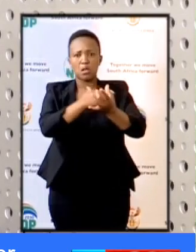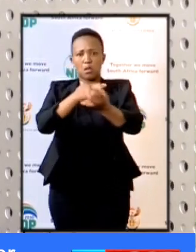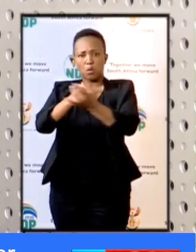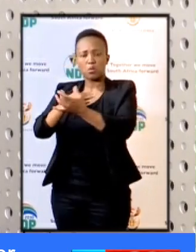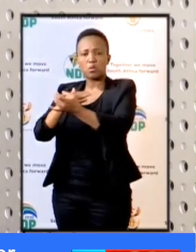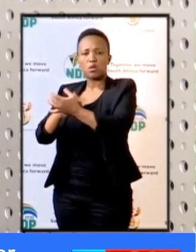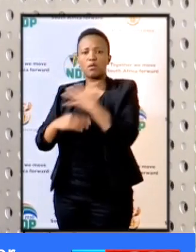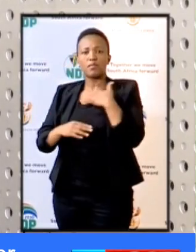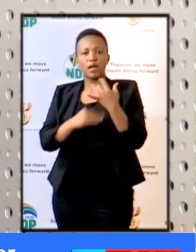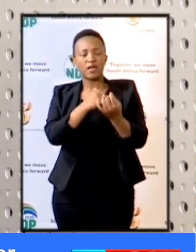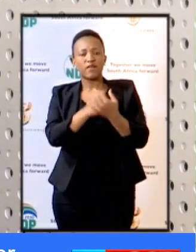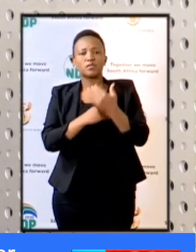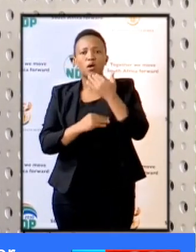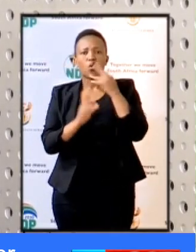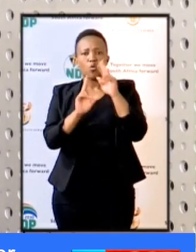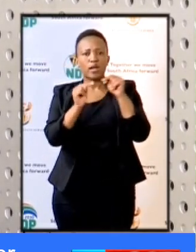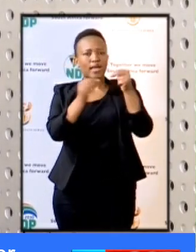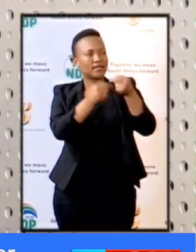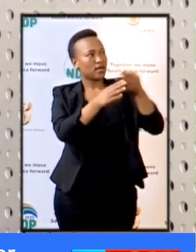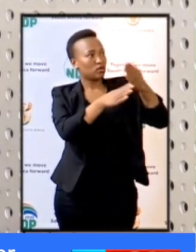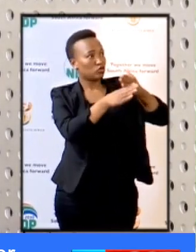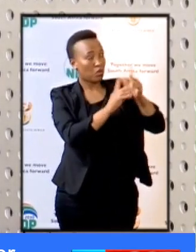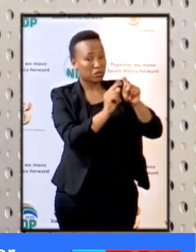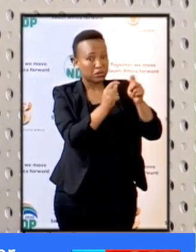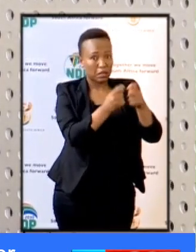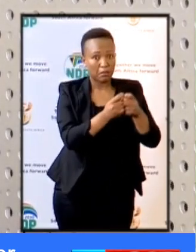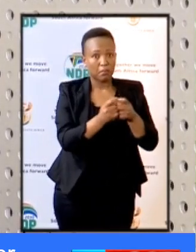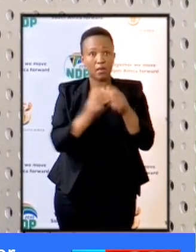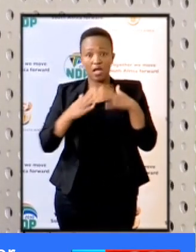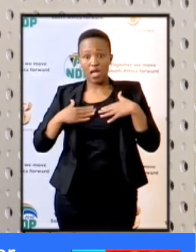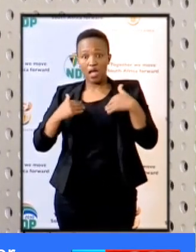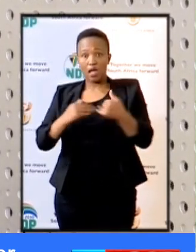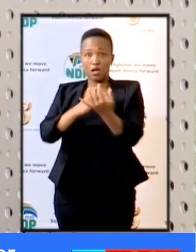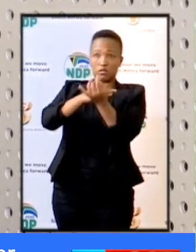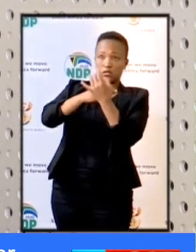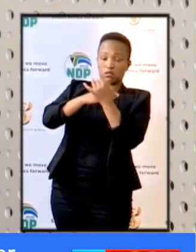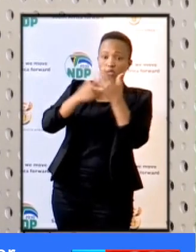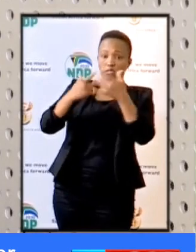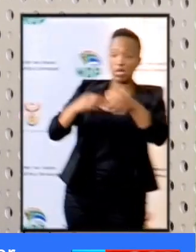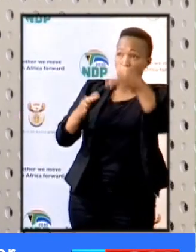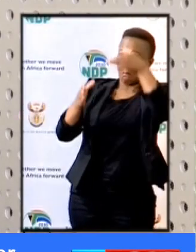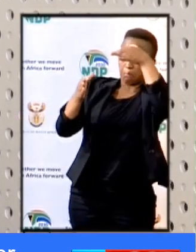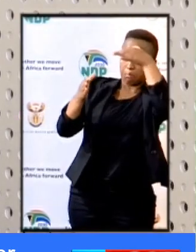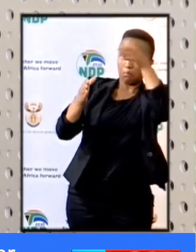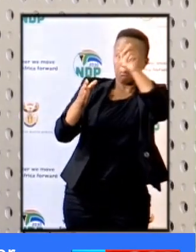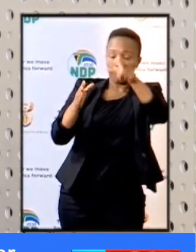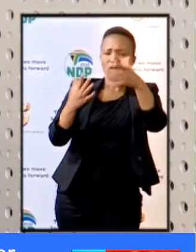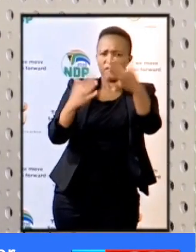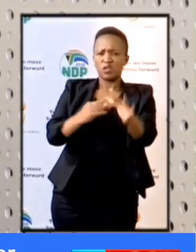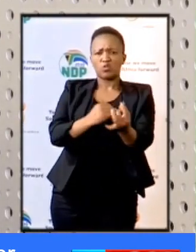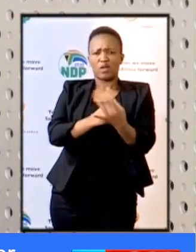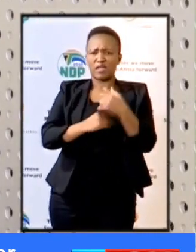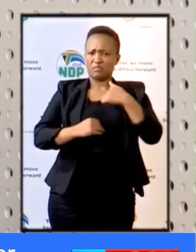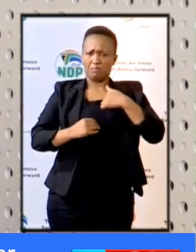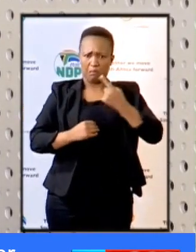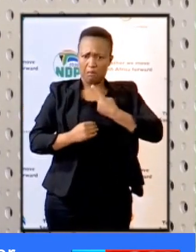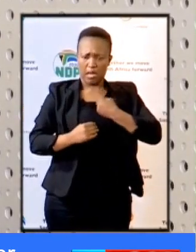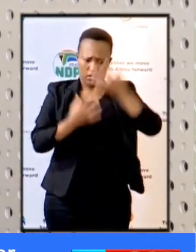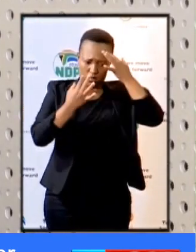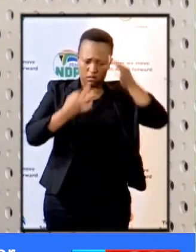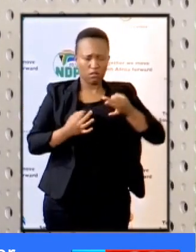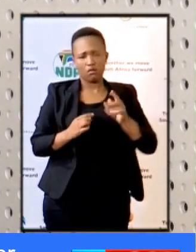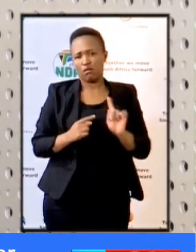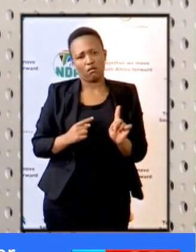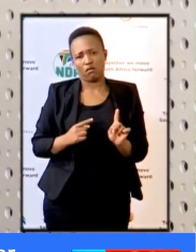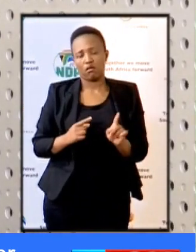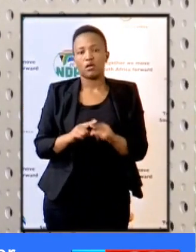the National Dog Team, we've been also advised by health, but also experts in the sector. And amongst other things that